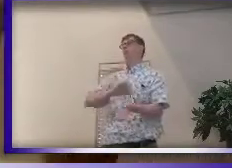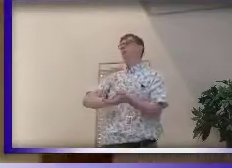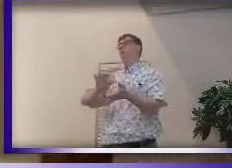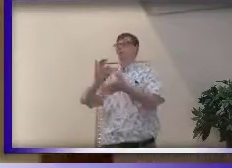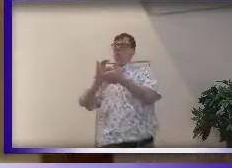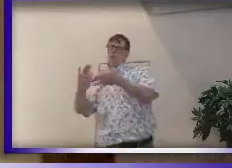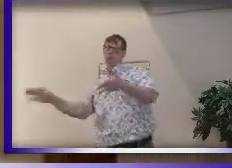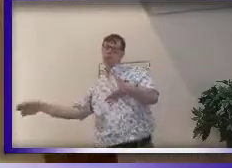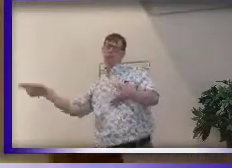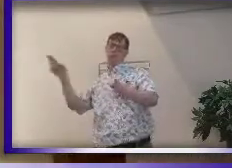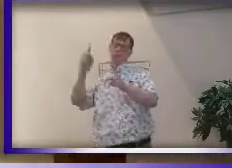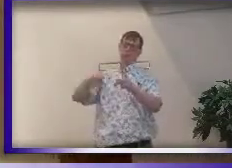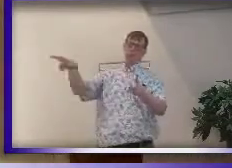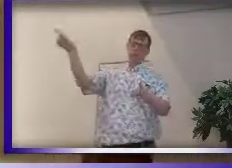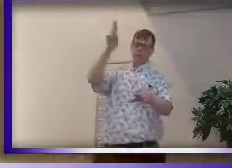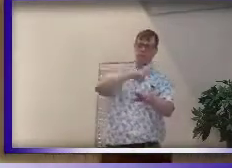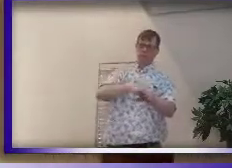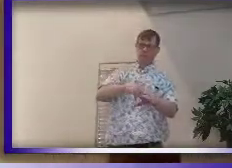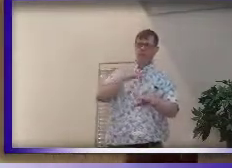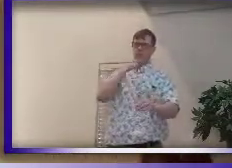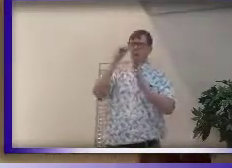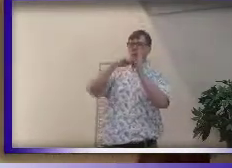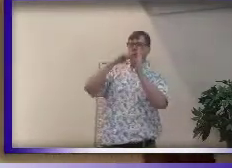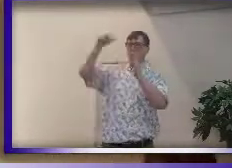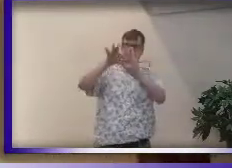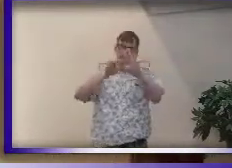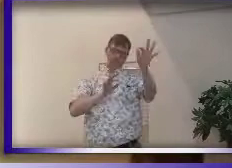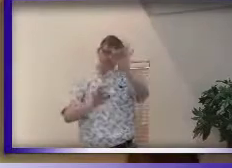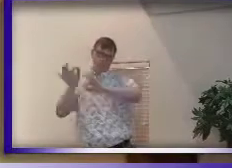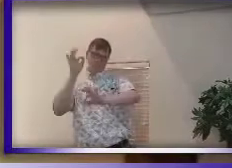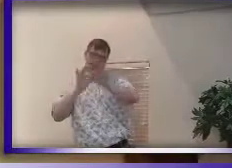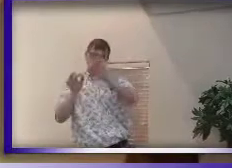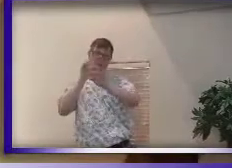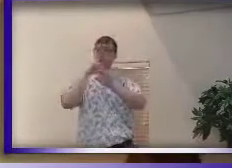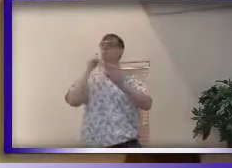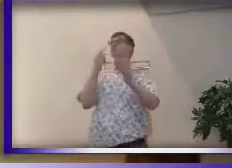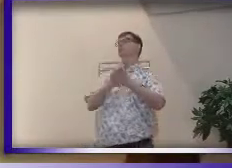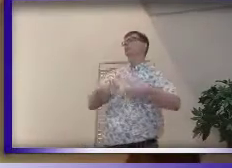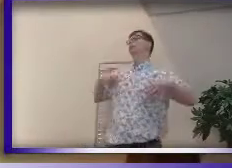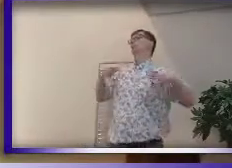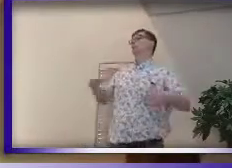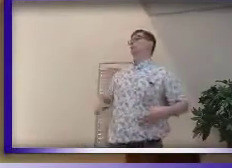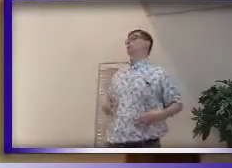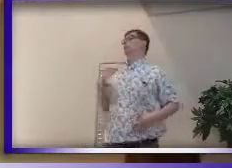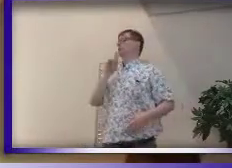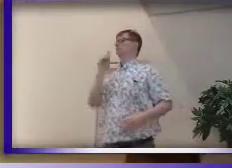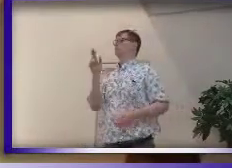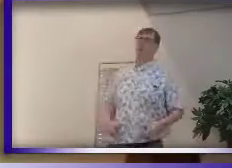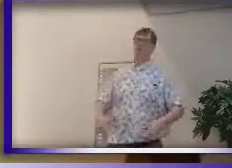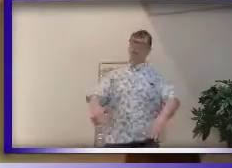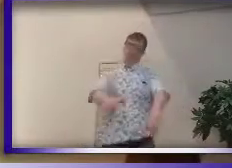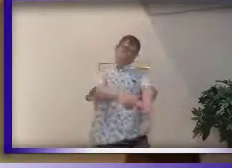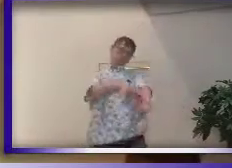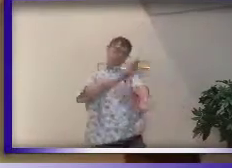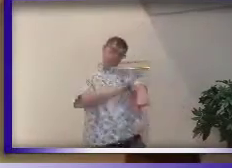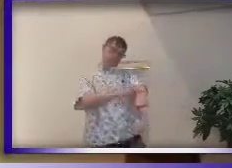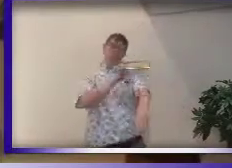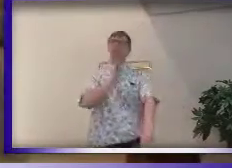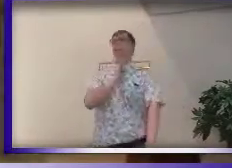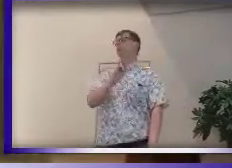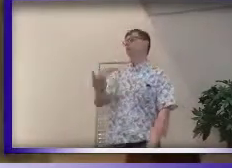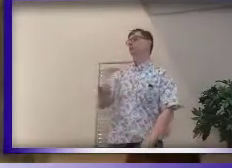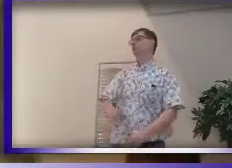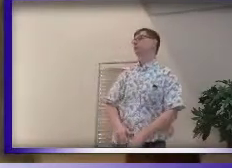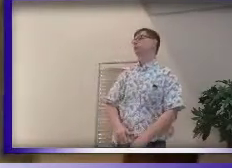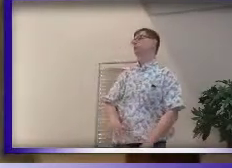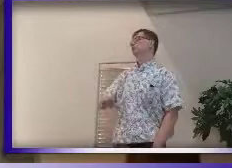I am reading a book called A New Design for Living, which is the last that was published by Holmes during his lifetime. And it's, you